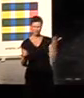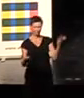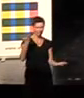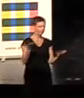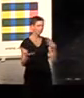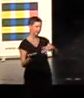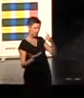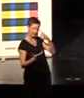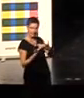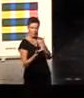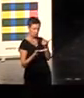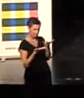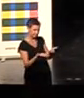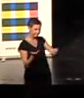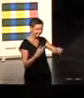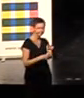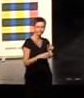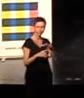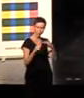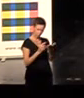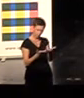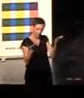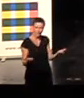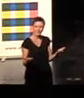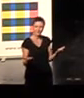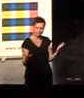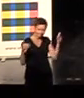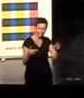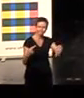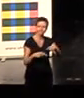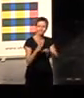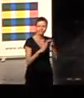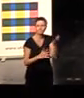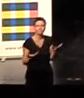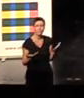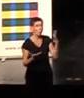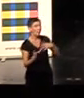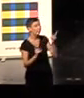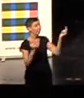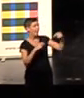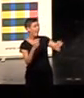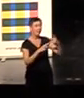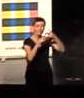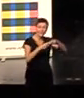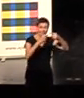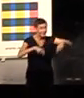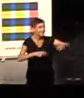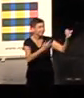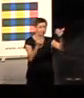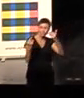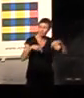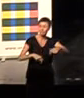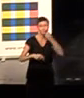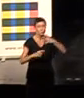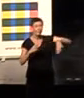social geography at free want de toerist to come to visit afbraak